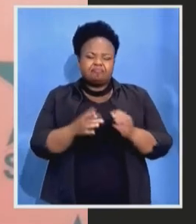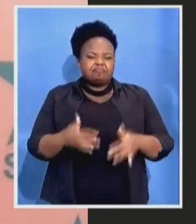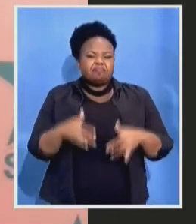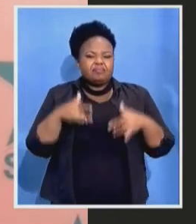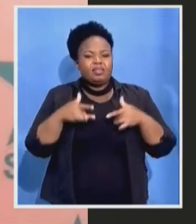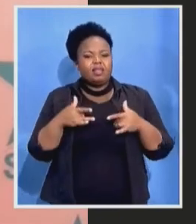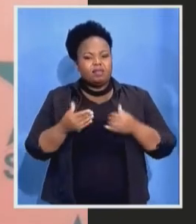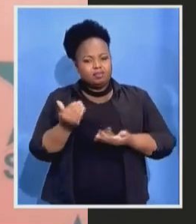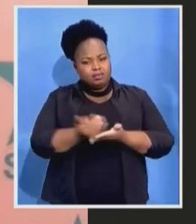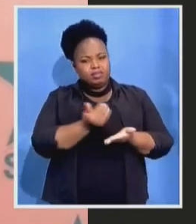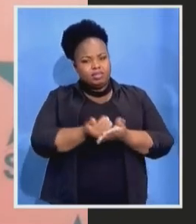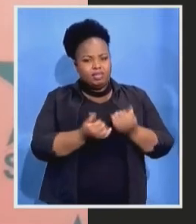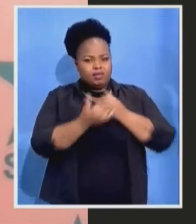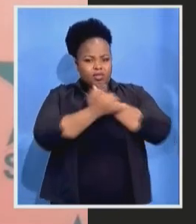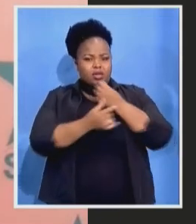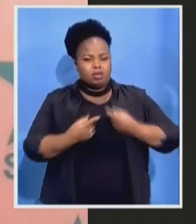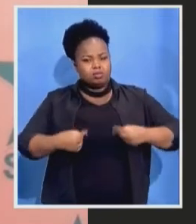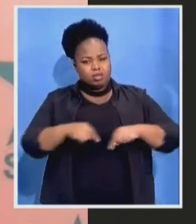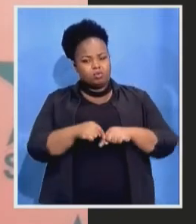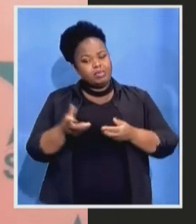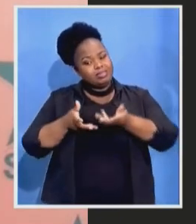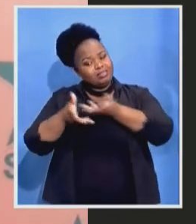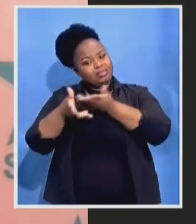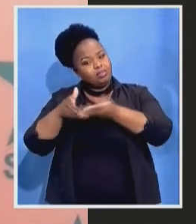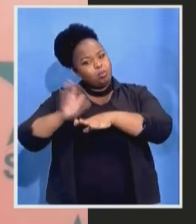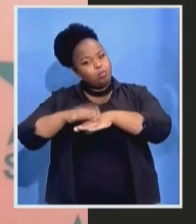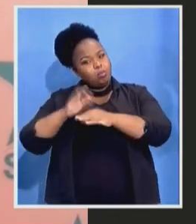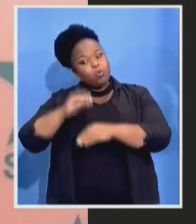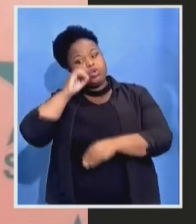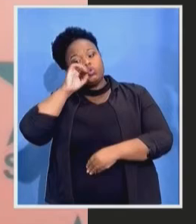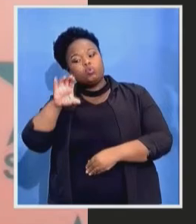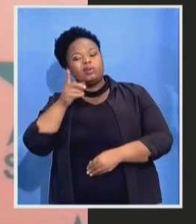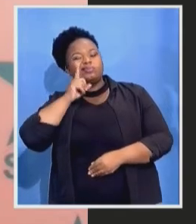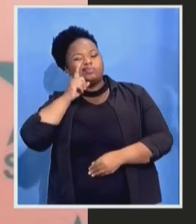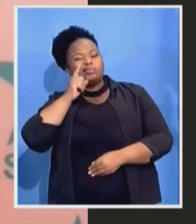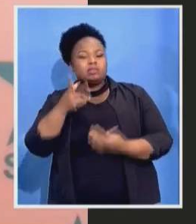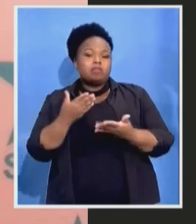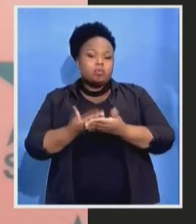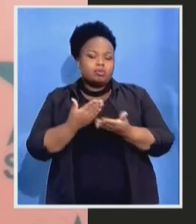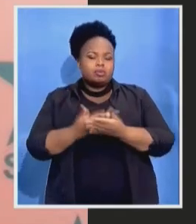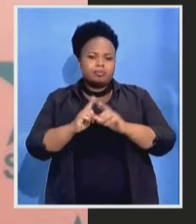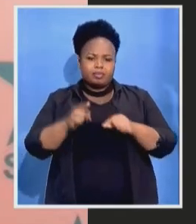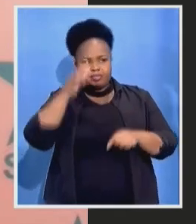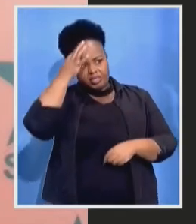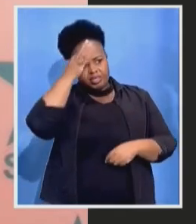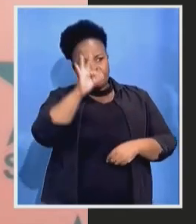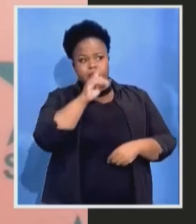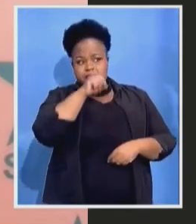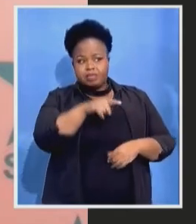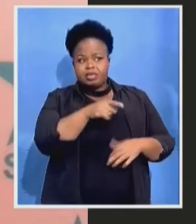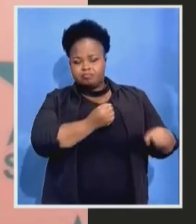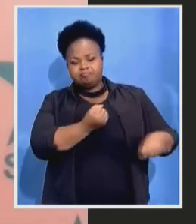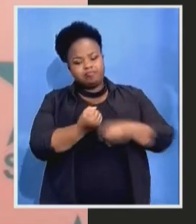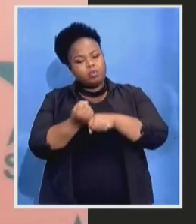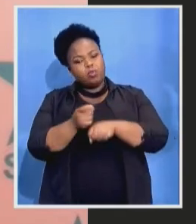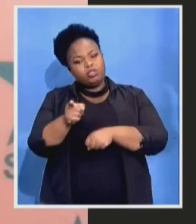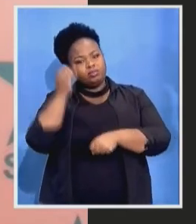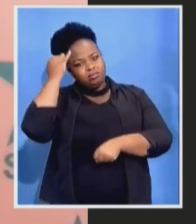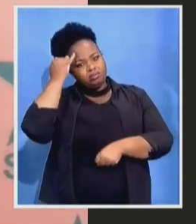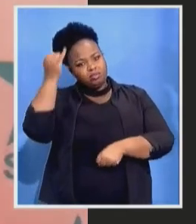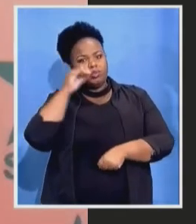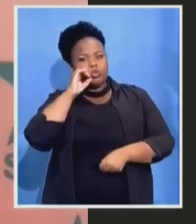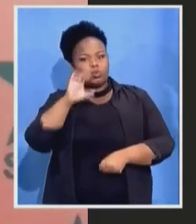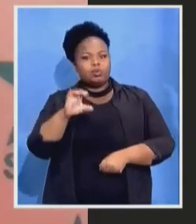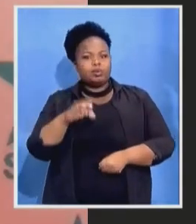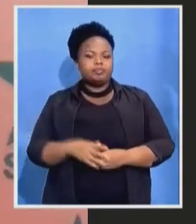them to look into possibilities. But governments have to come on board to support those initiatives by progressive countries. Thank